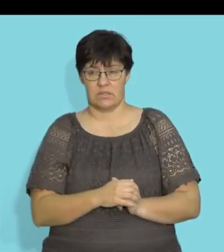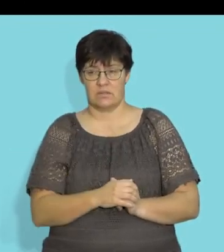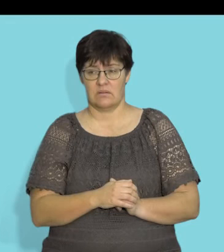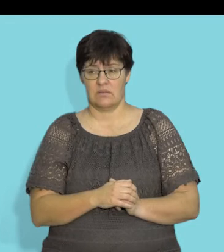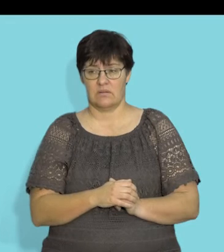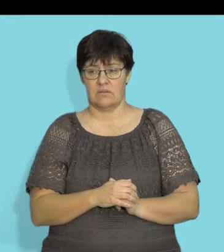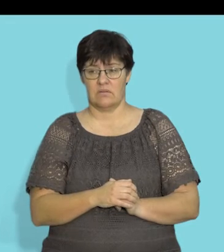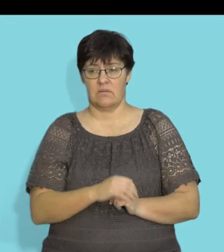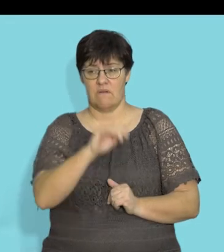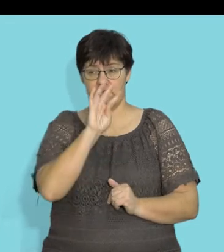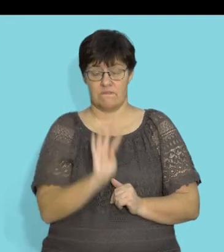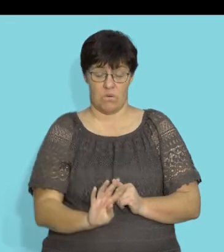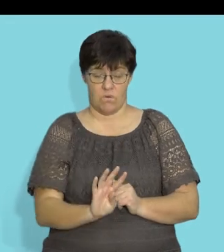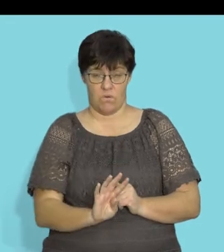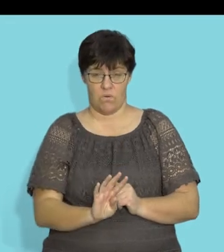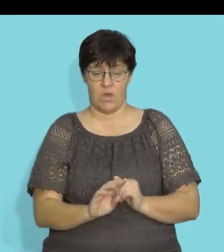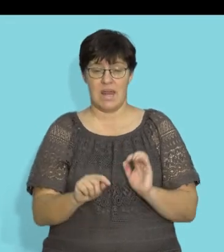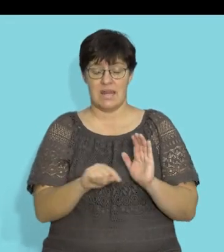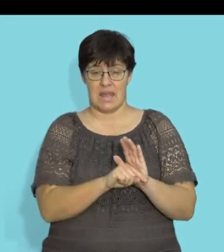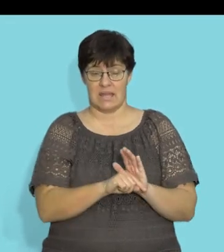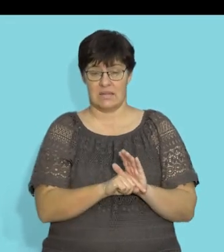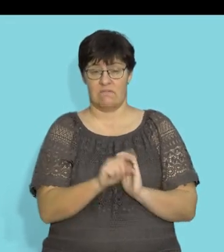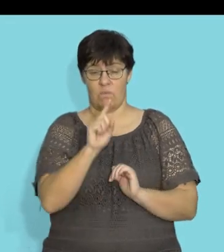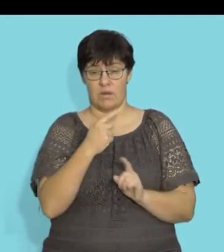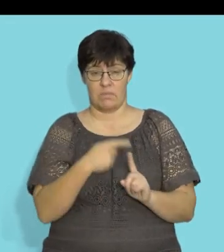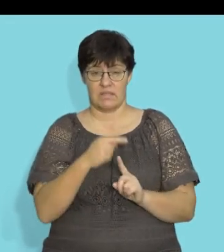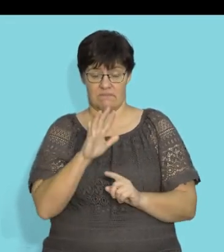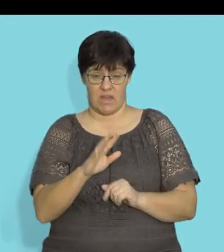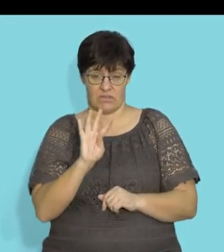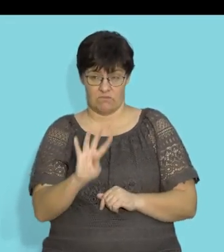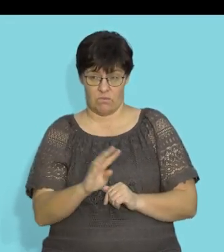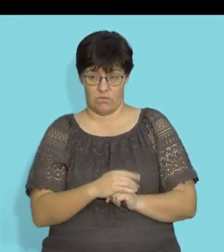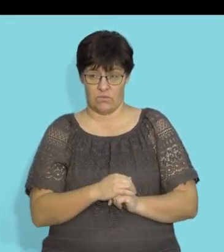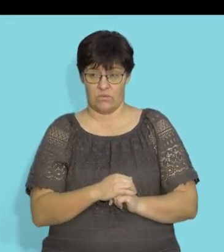that I'm going to have 4, because -1 plus 5 is 4.